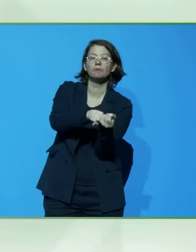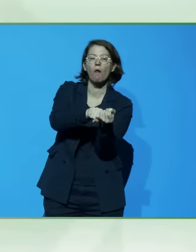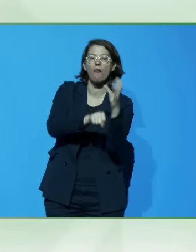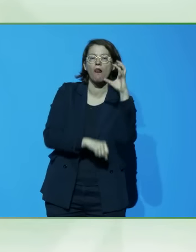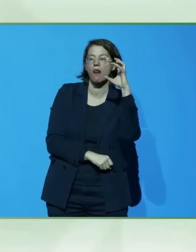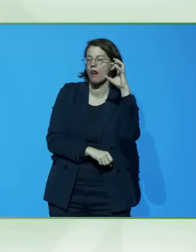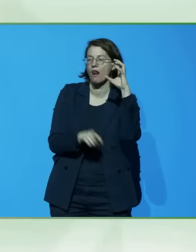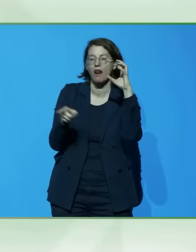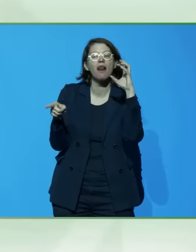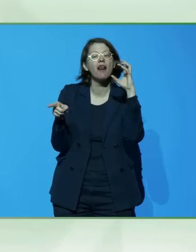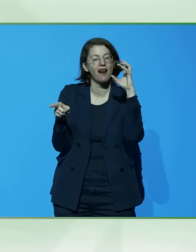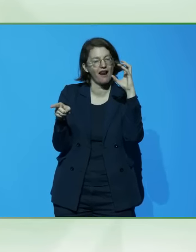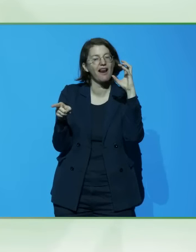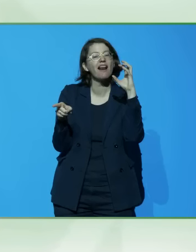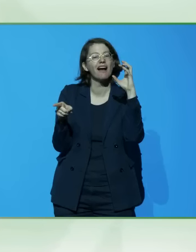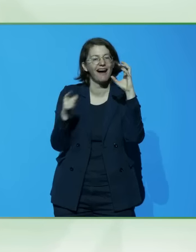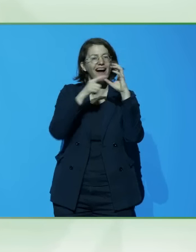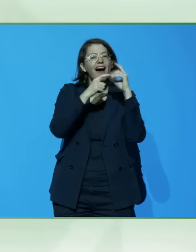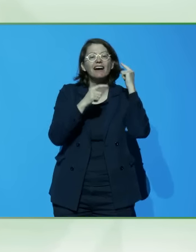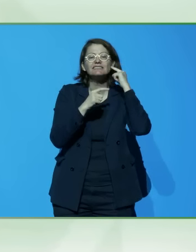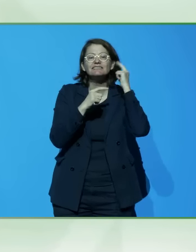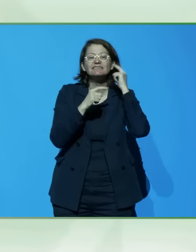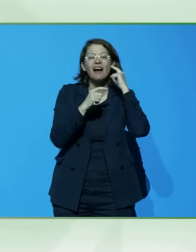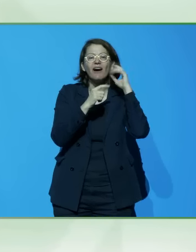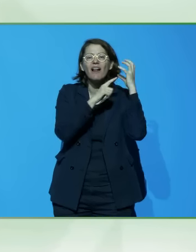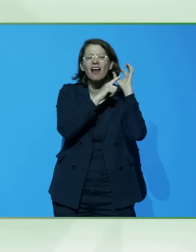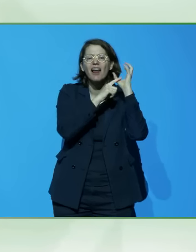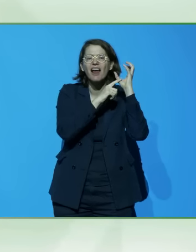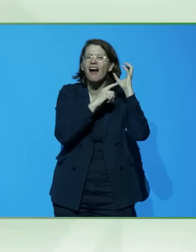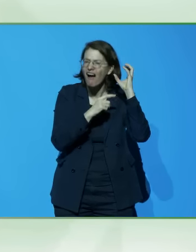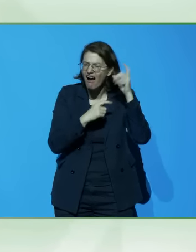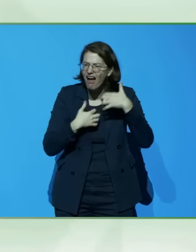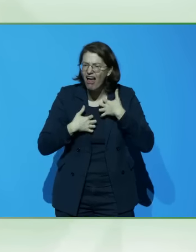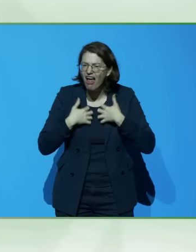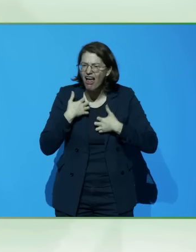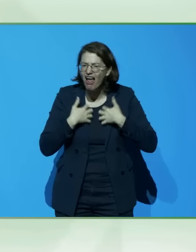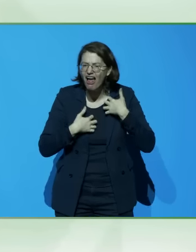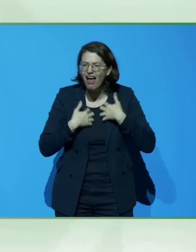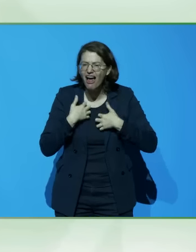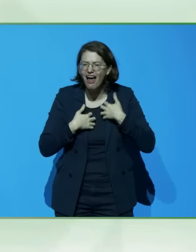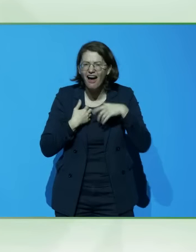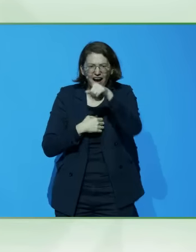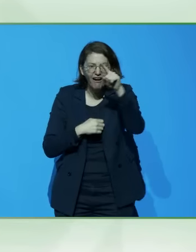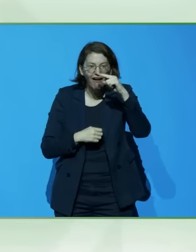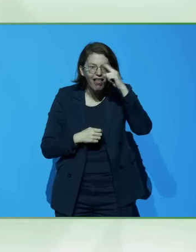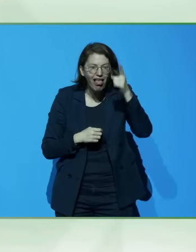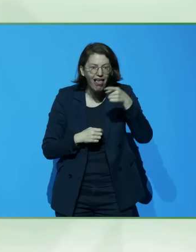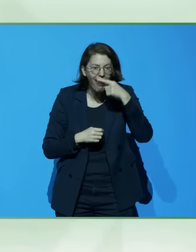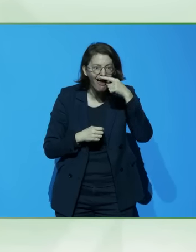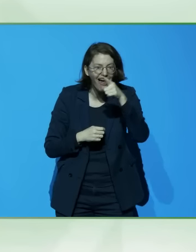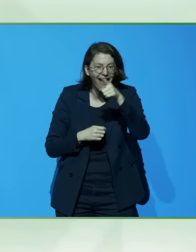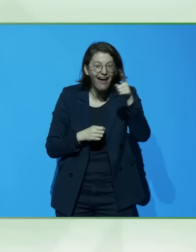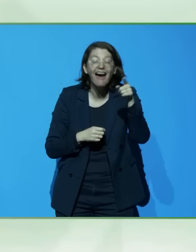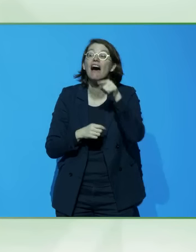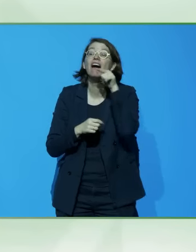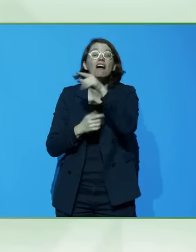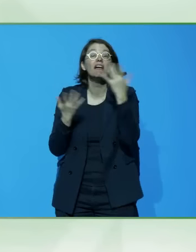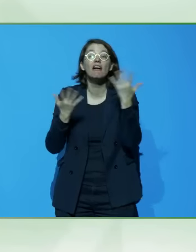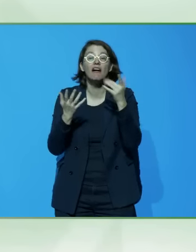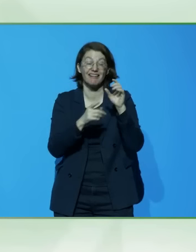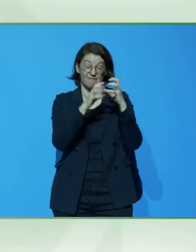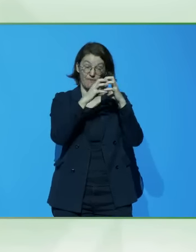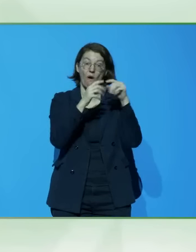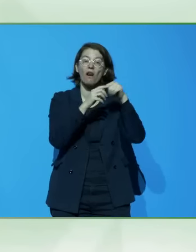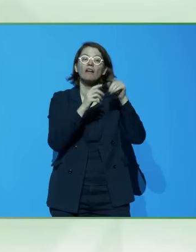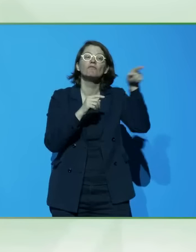I hope it piqued your curiosity, and you're interested how blind baseball works. It's a fantastic sport, and we have